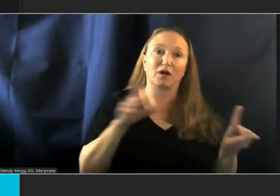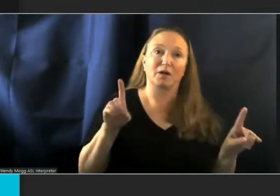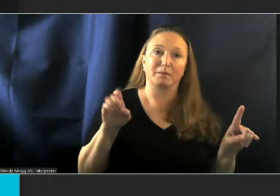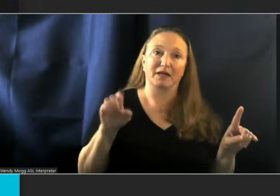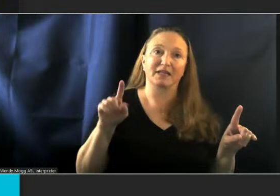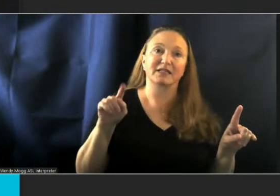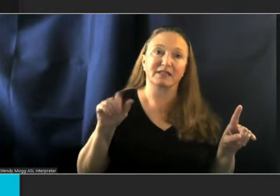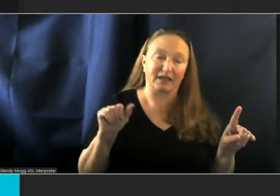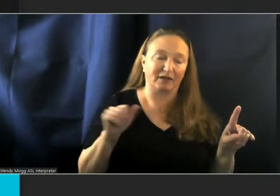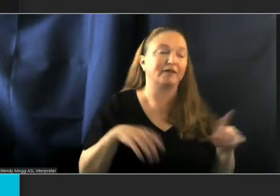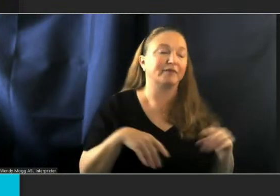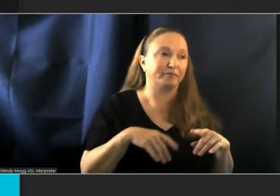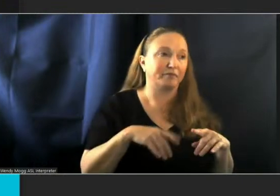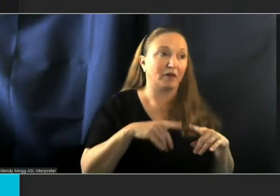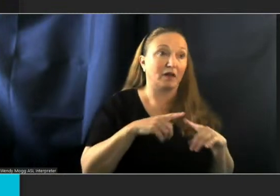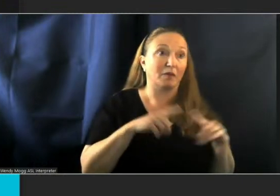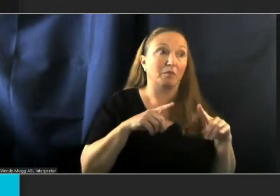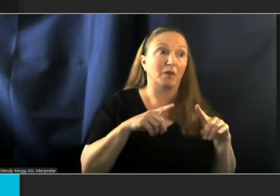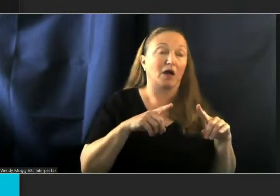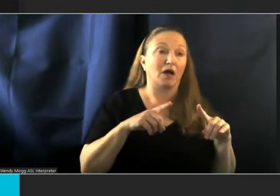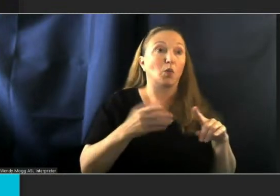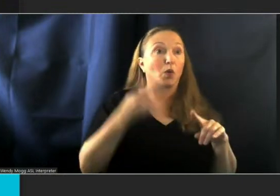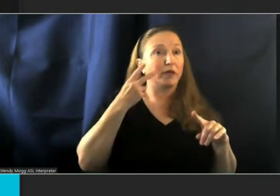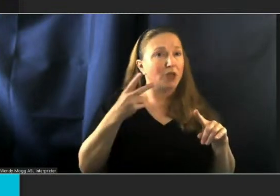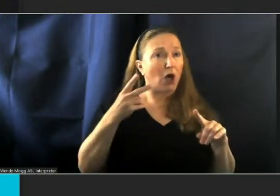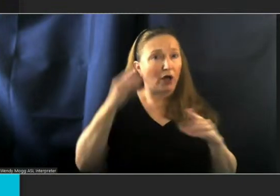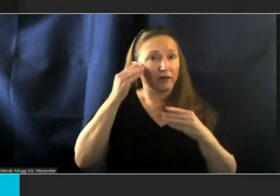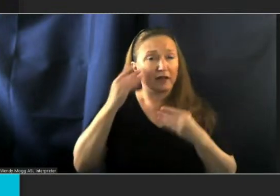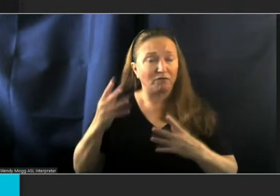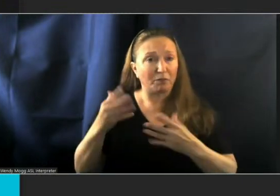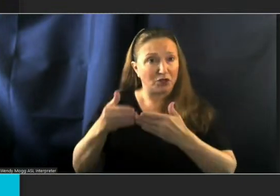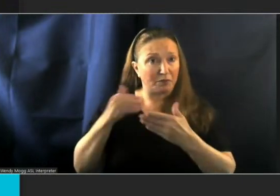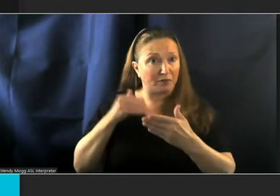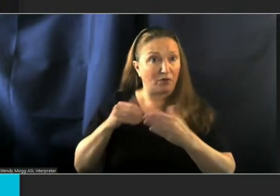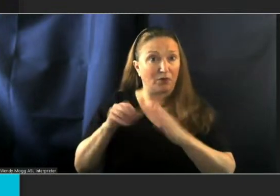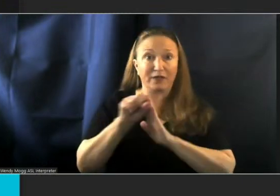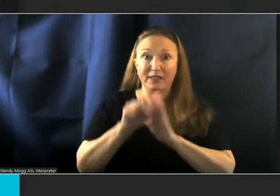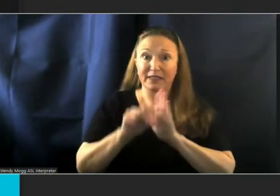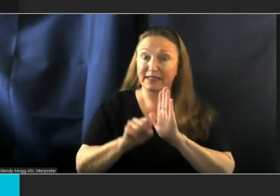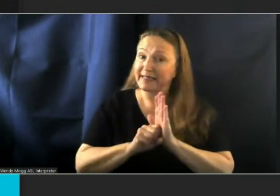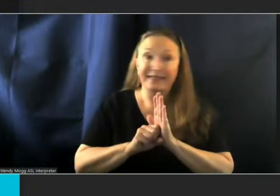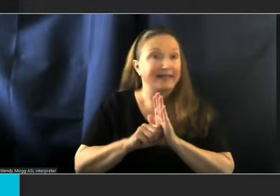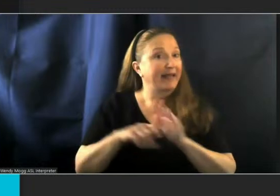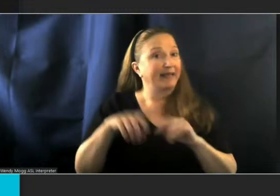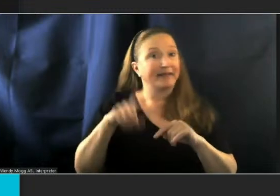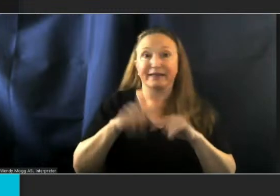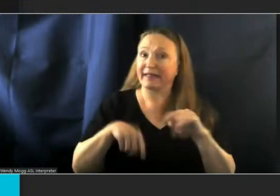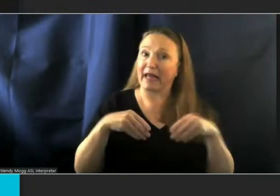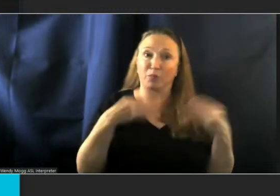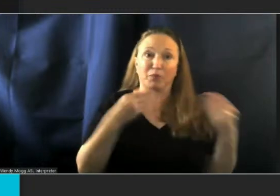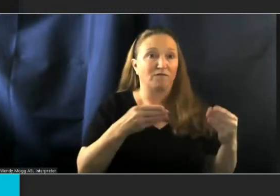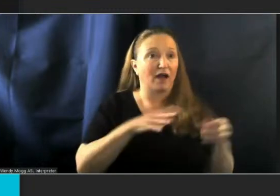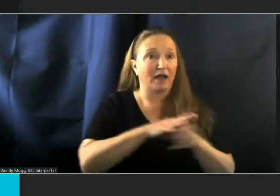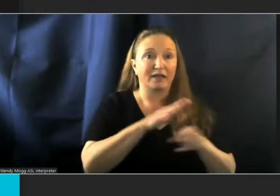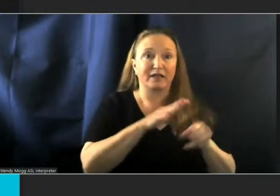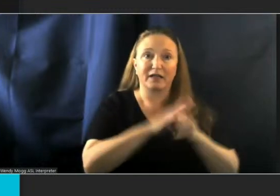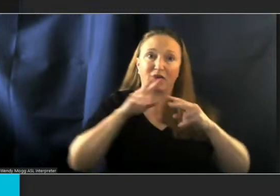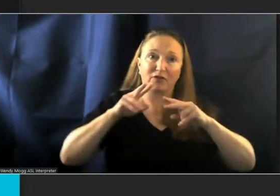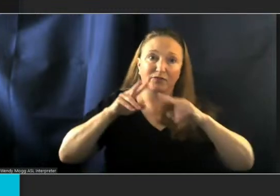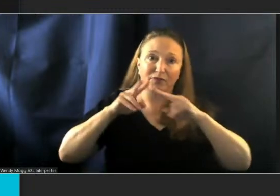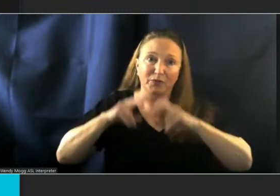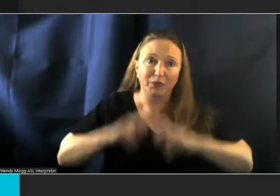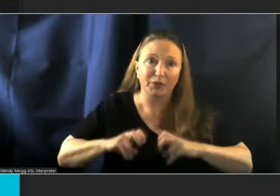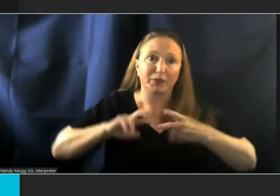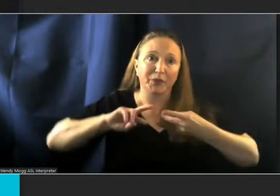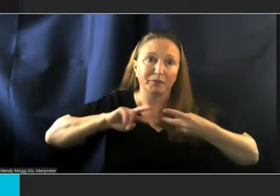that the state is not able to provide whole genome sequencing of substantial numbers